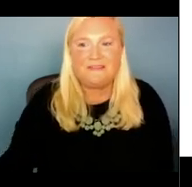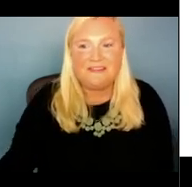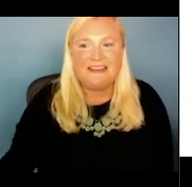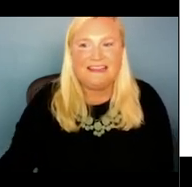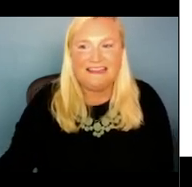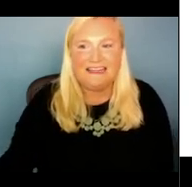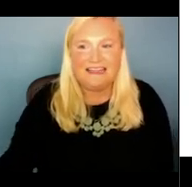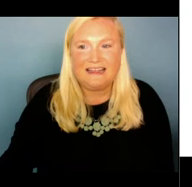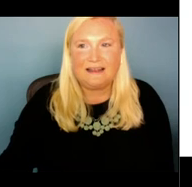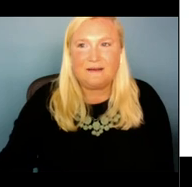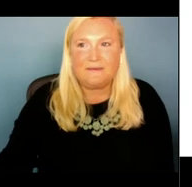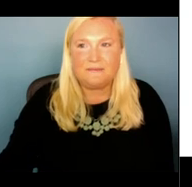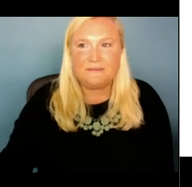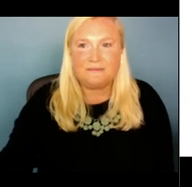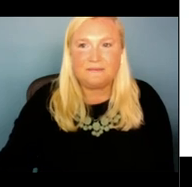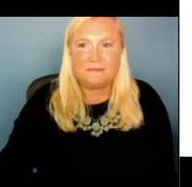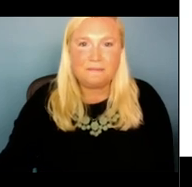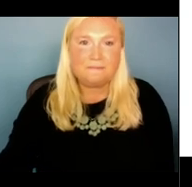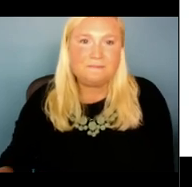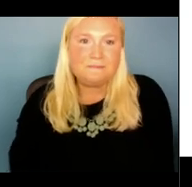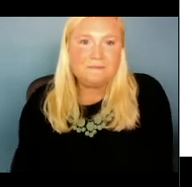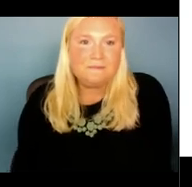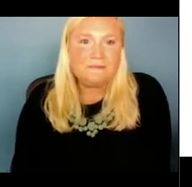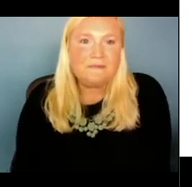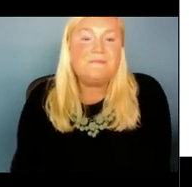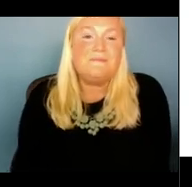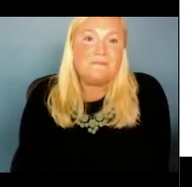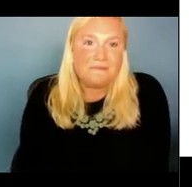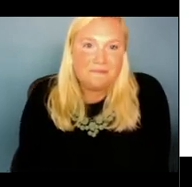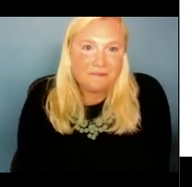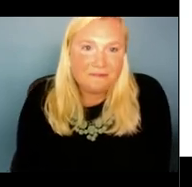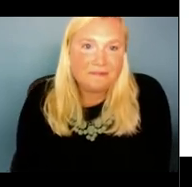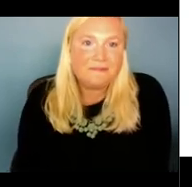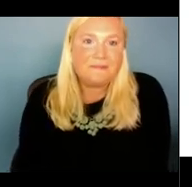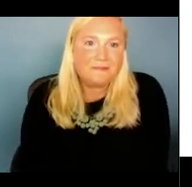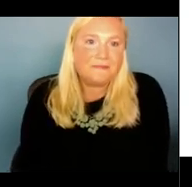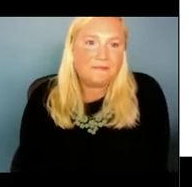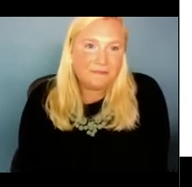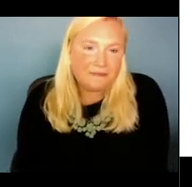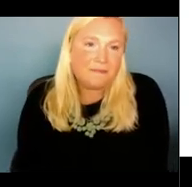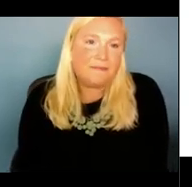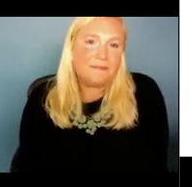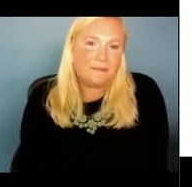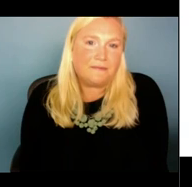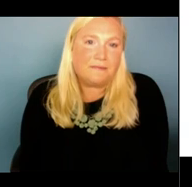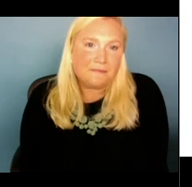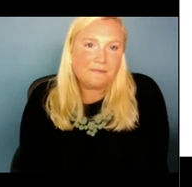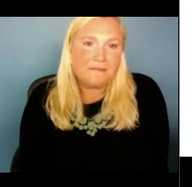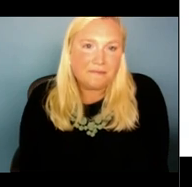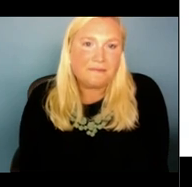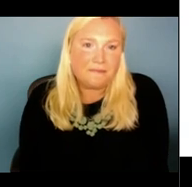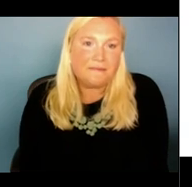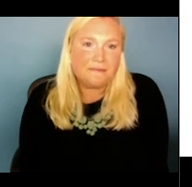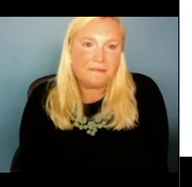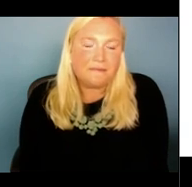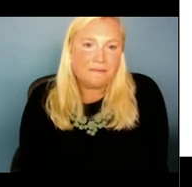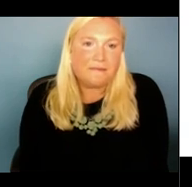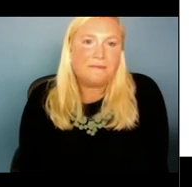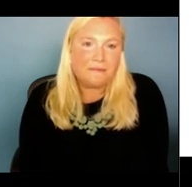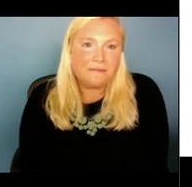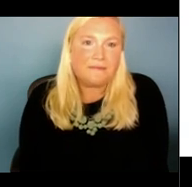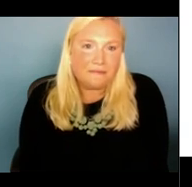Okay. I was also thinking about the OASIS and using that tool to really figure out where a